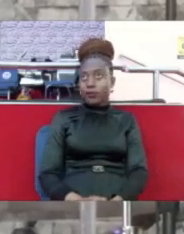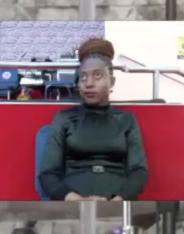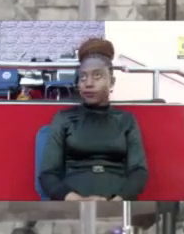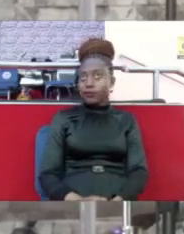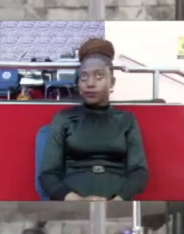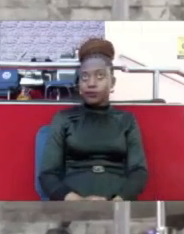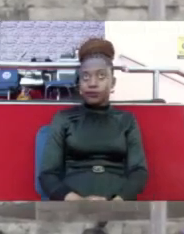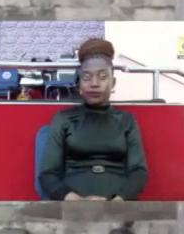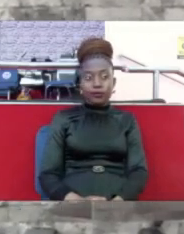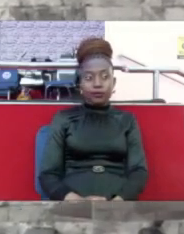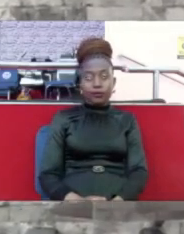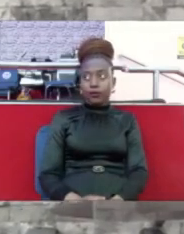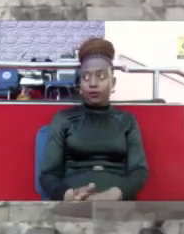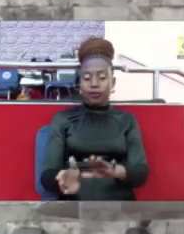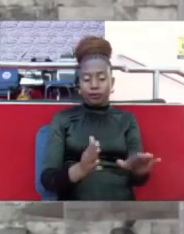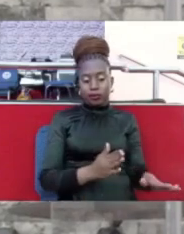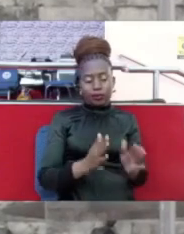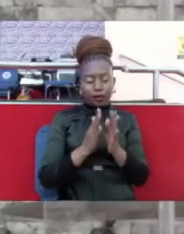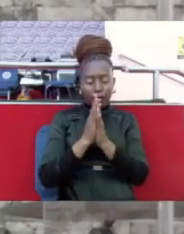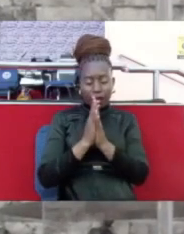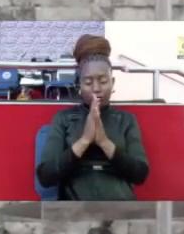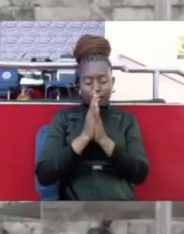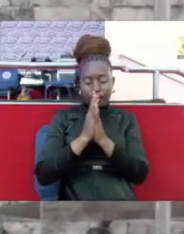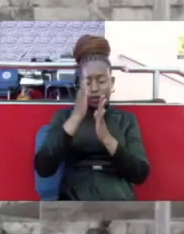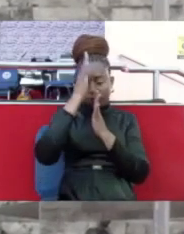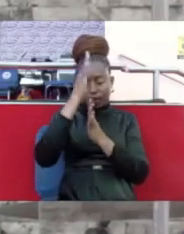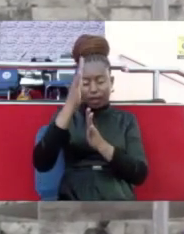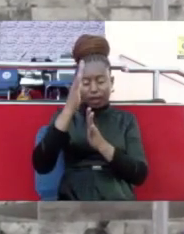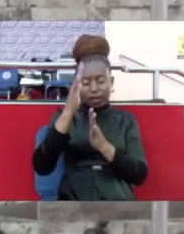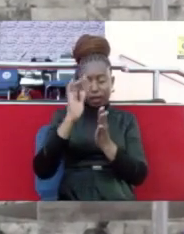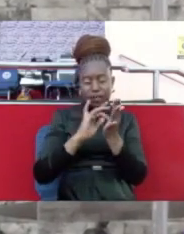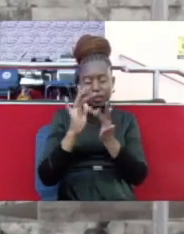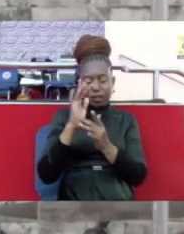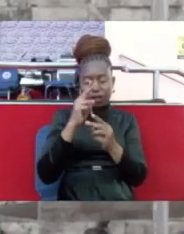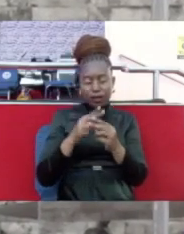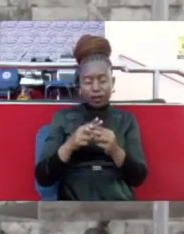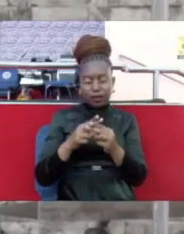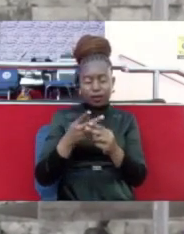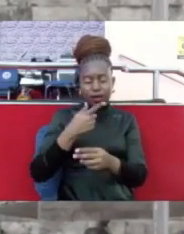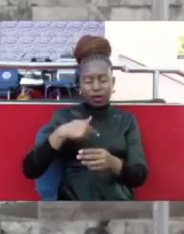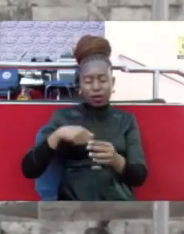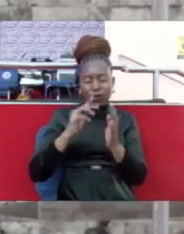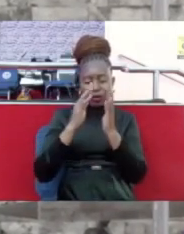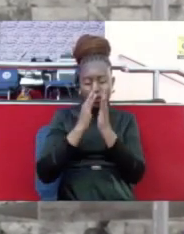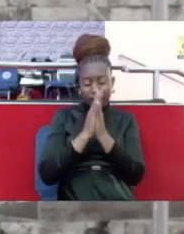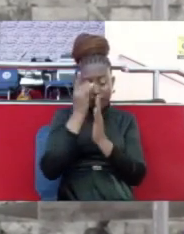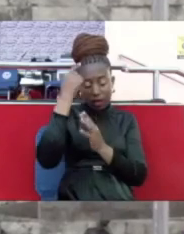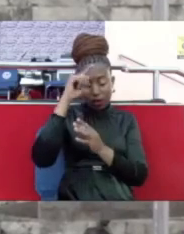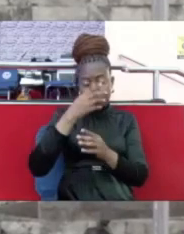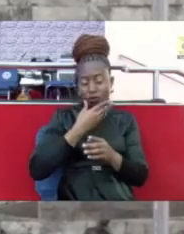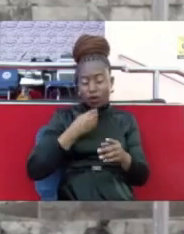I don't see any. Let's say a quick prayer. Father, in the name of Jesus, Baba, katika jina la Yesu, we pray for our brothers and